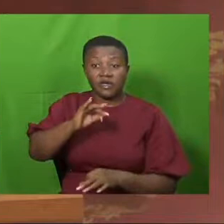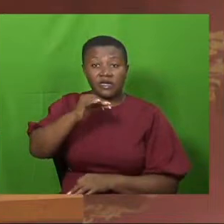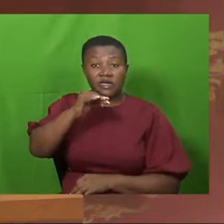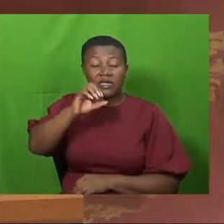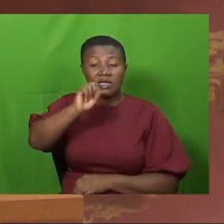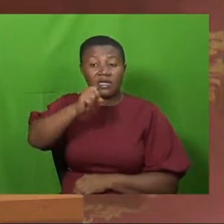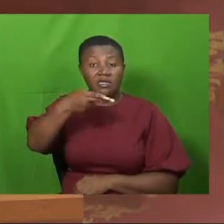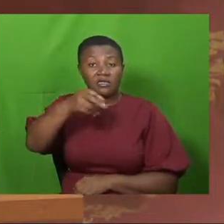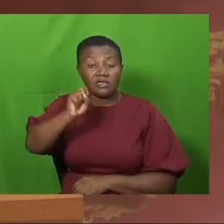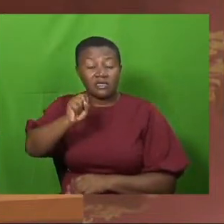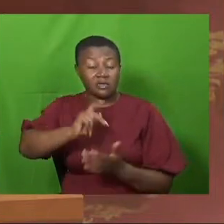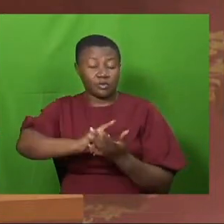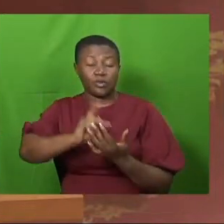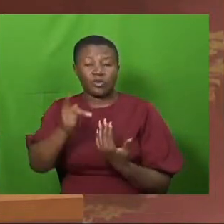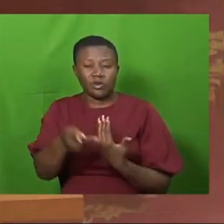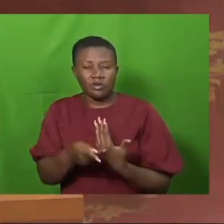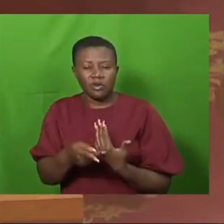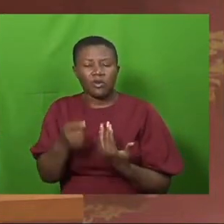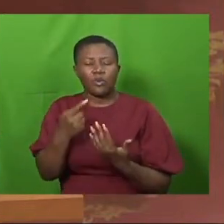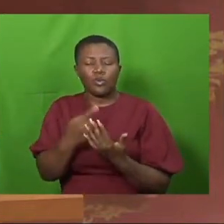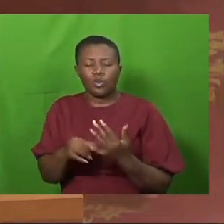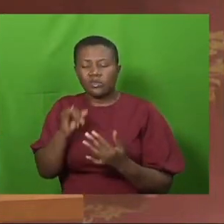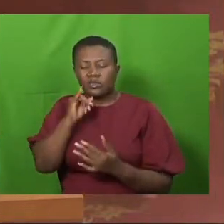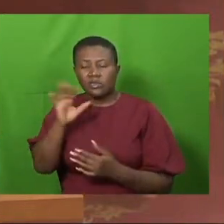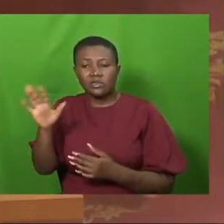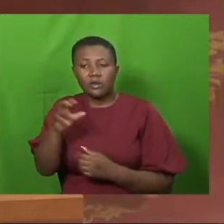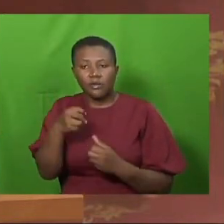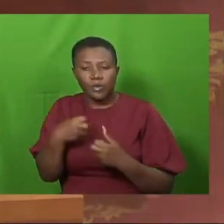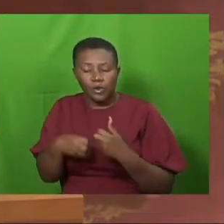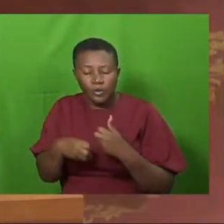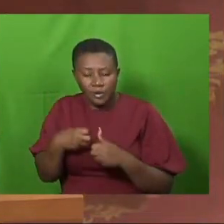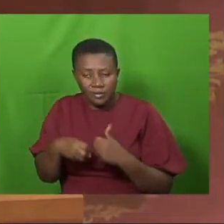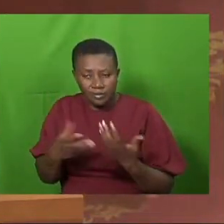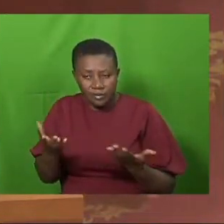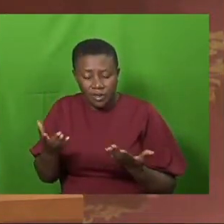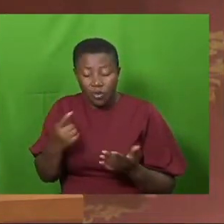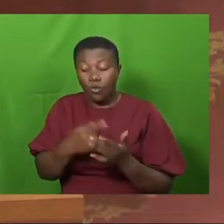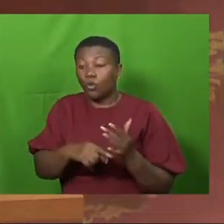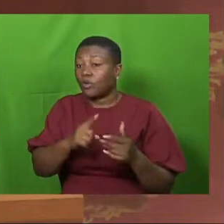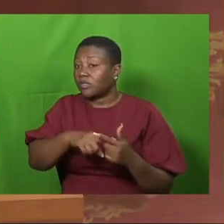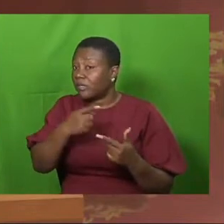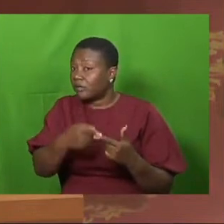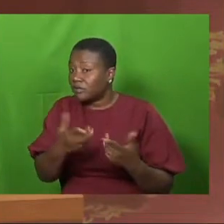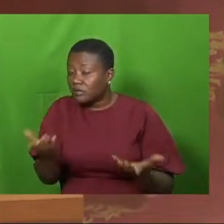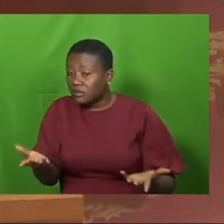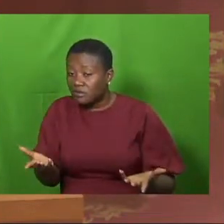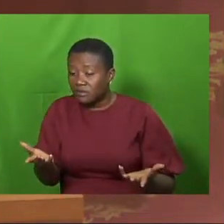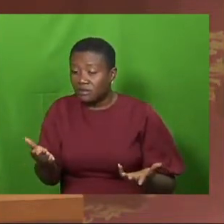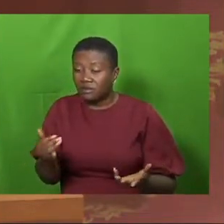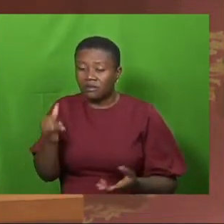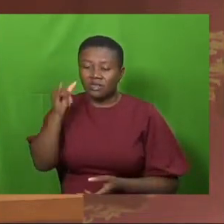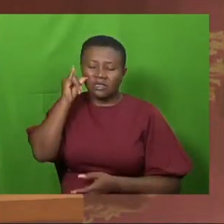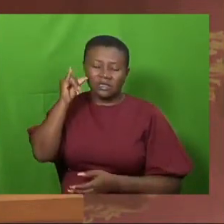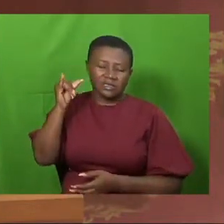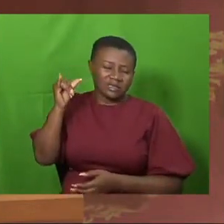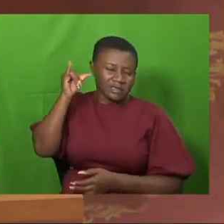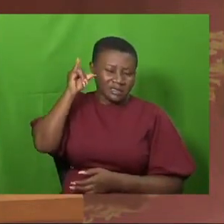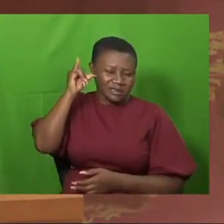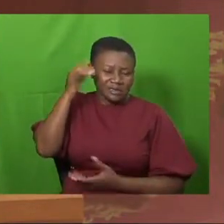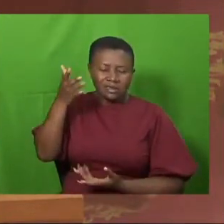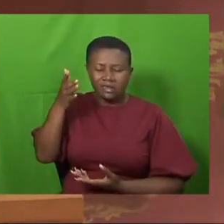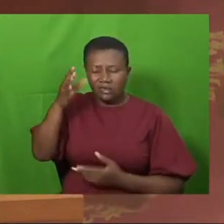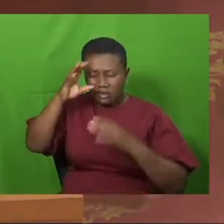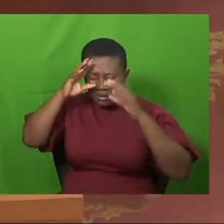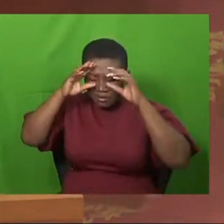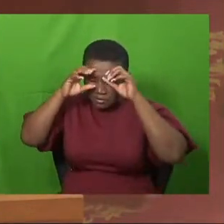their alternative? What is the alternative? Yesterday, the president was very honest in admitting that